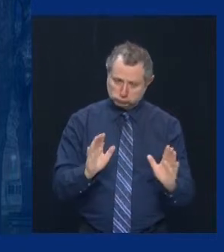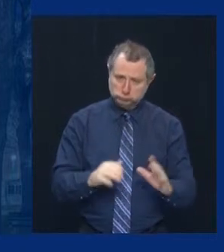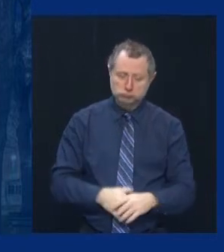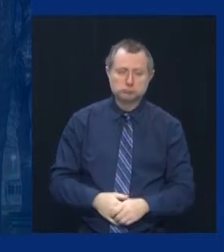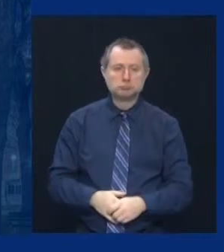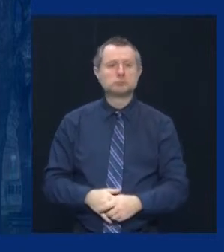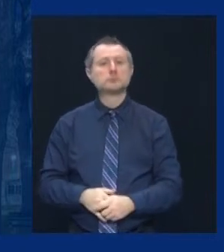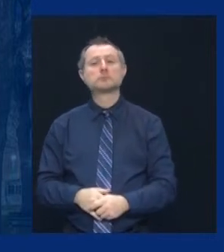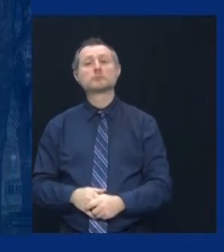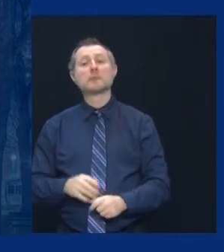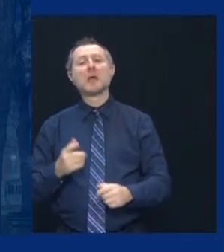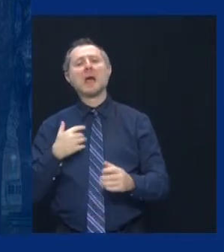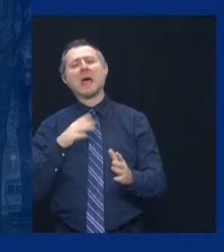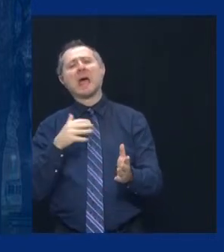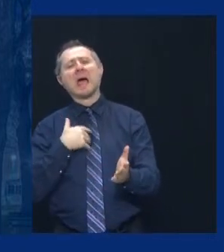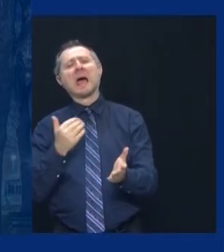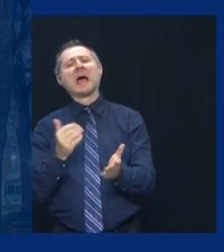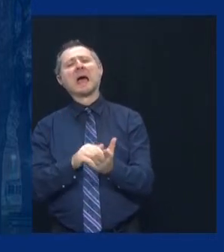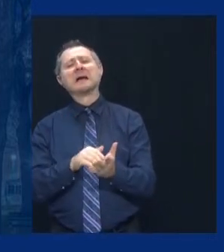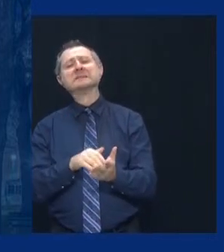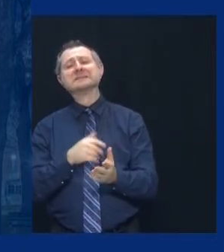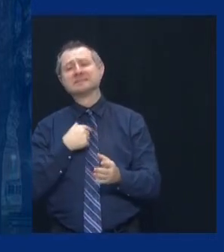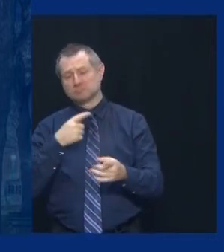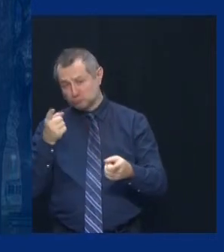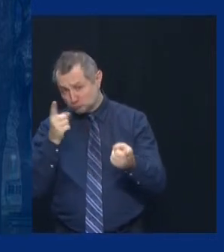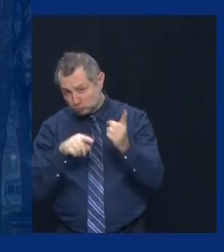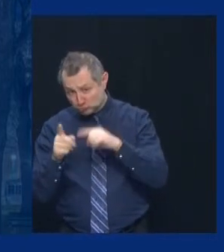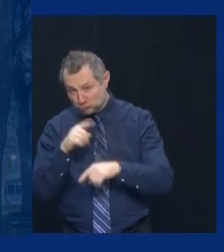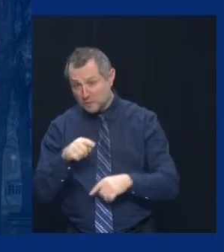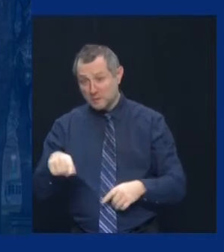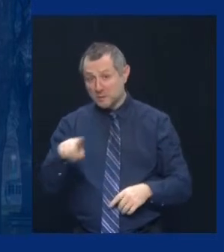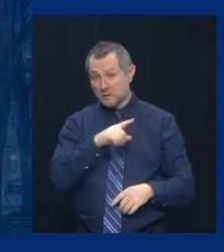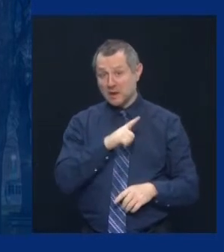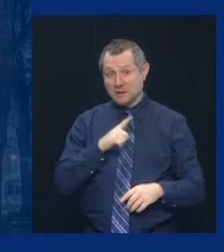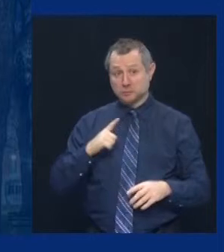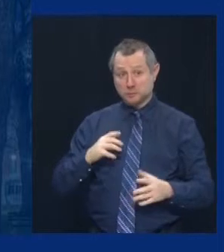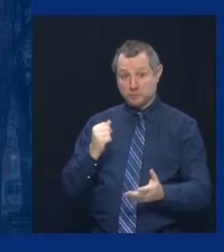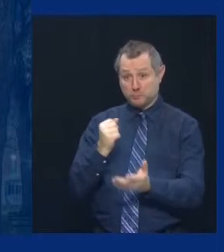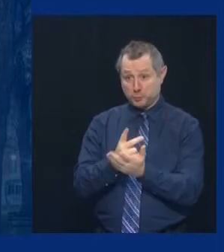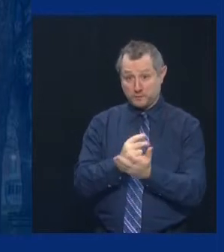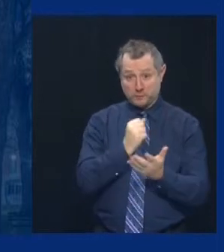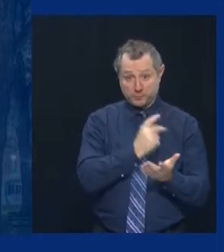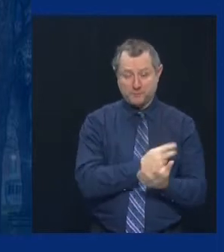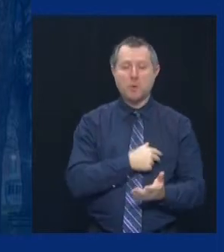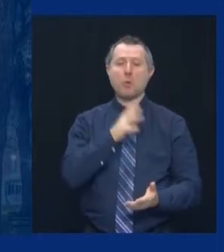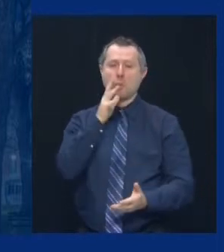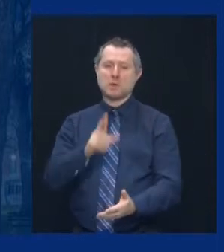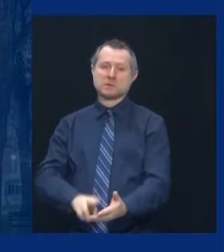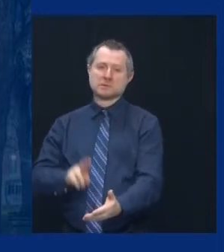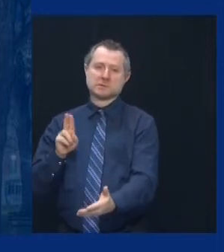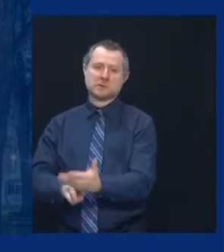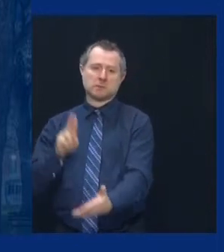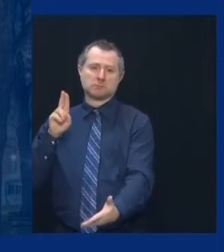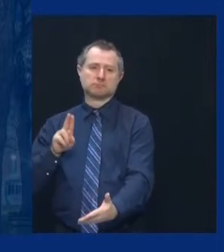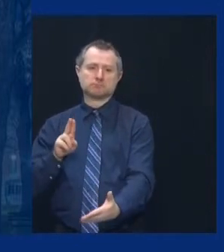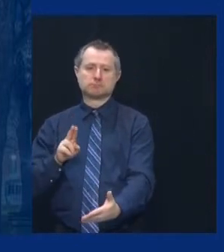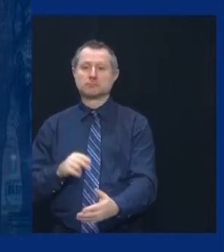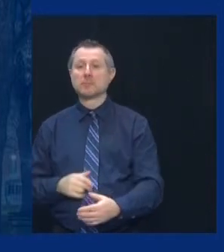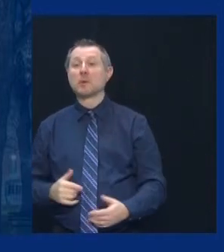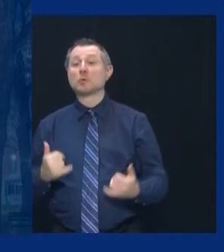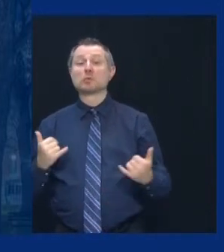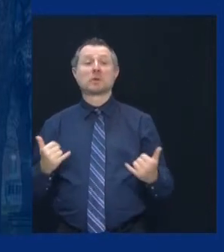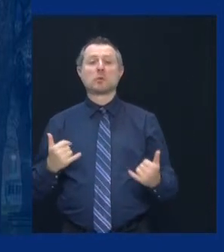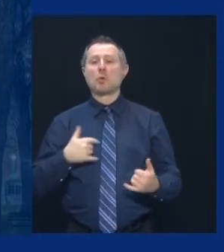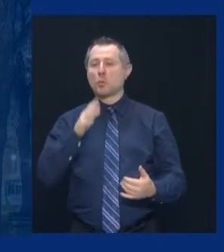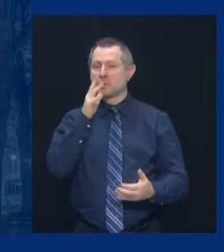And again, we have an agreement, and as soon as that bill is passed, I'll sign it. Today, I'm also signing an